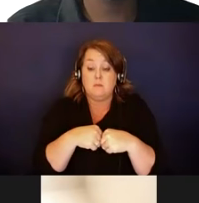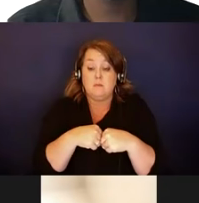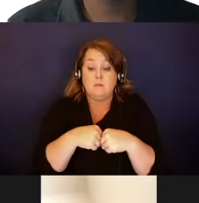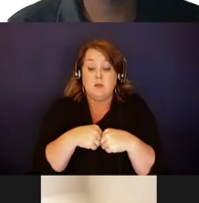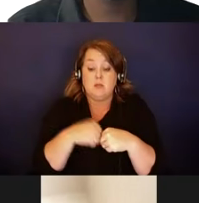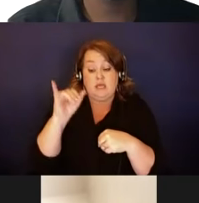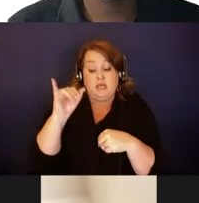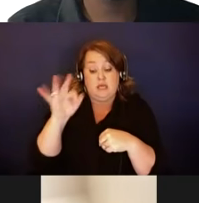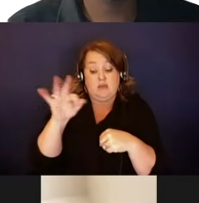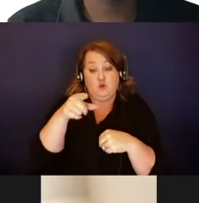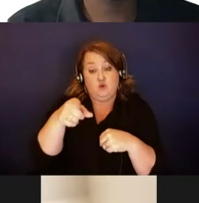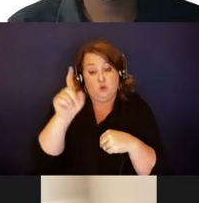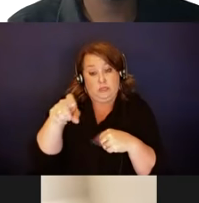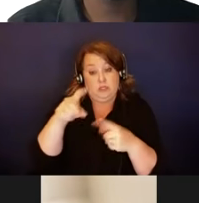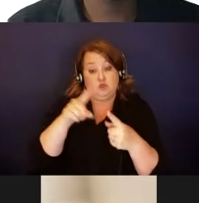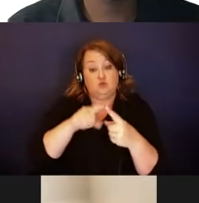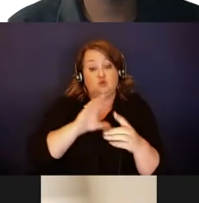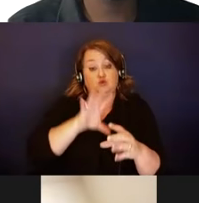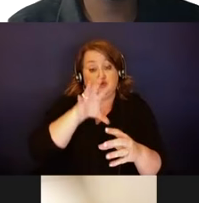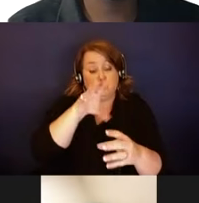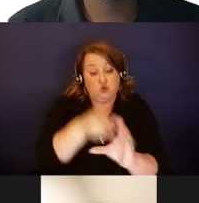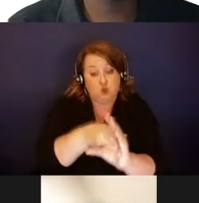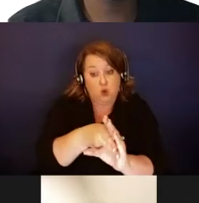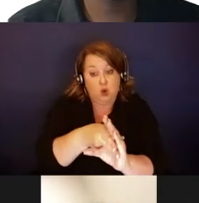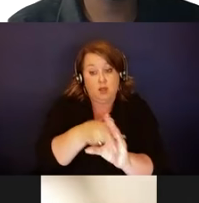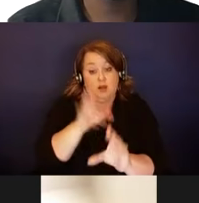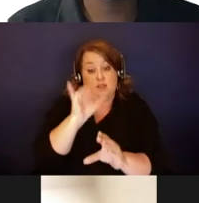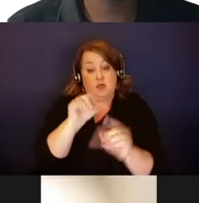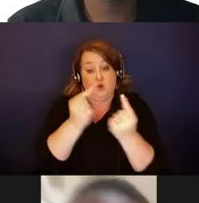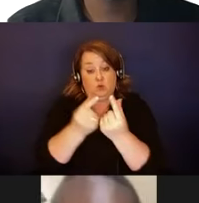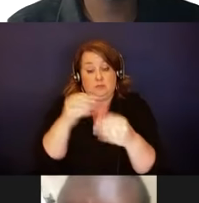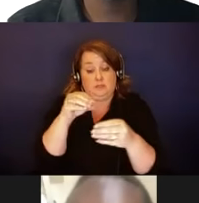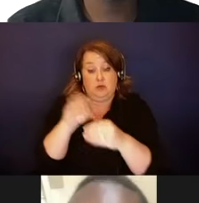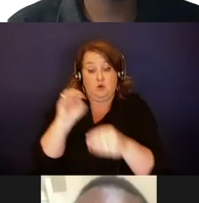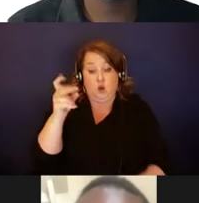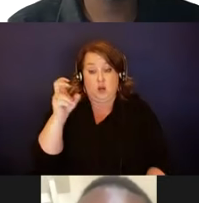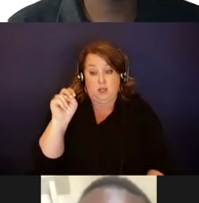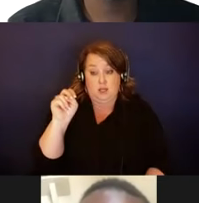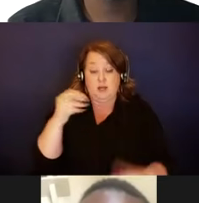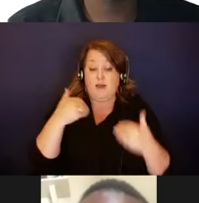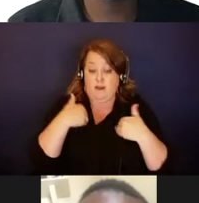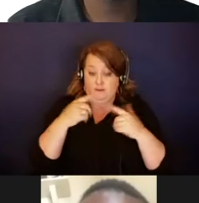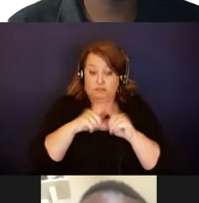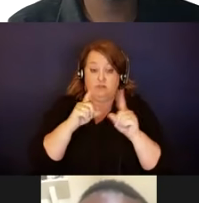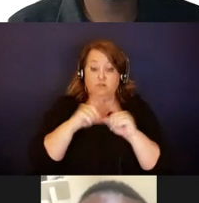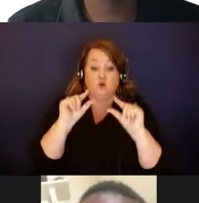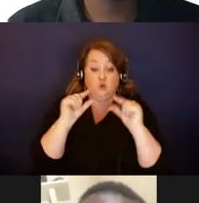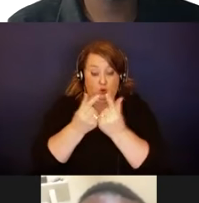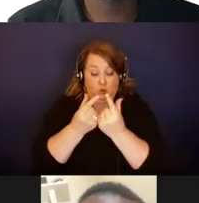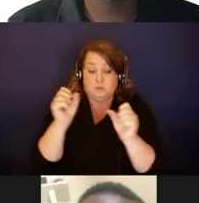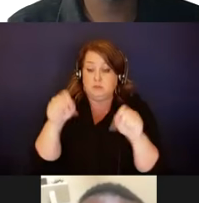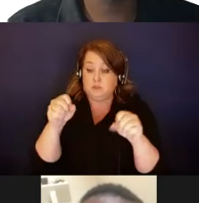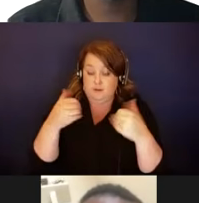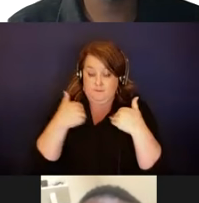if you need to join a group in Oregon, there are groups in different counties, self-advocacy